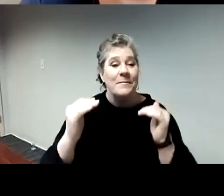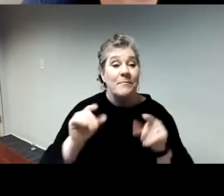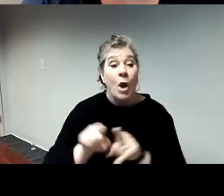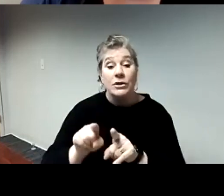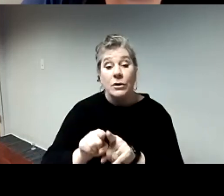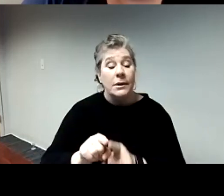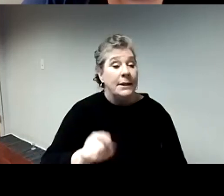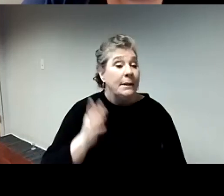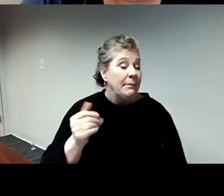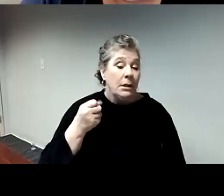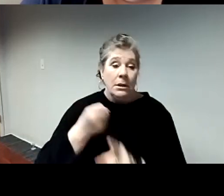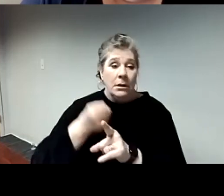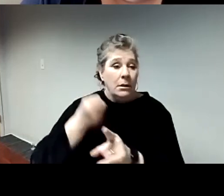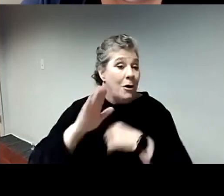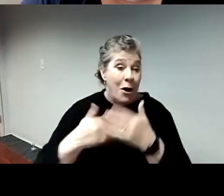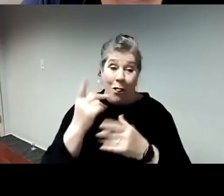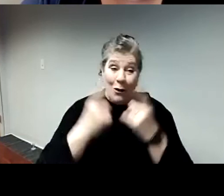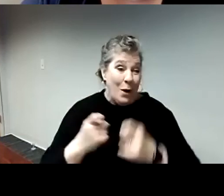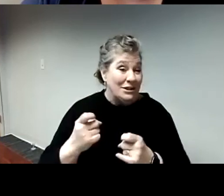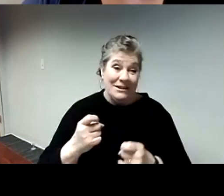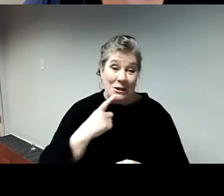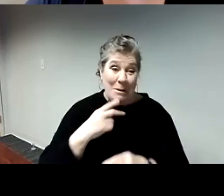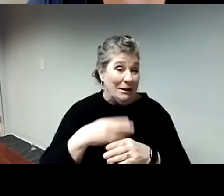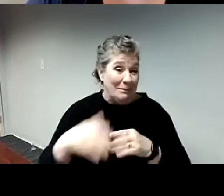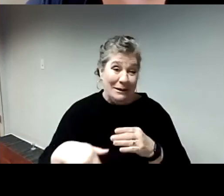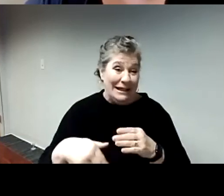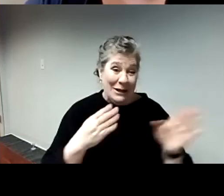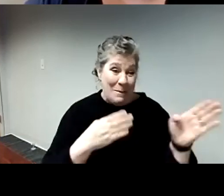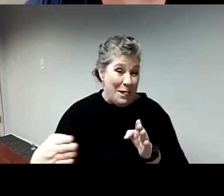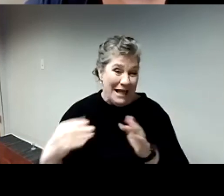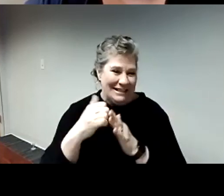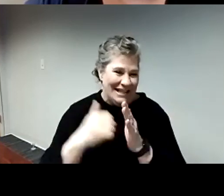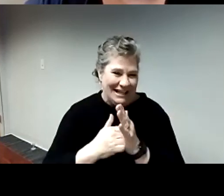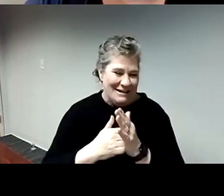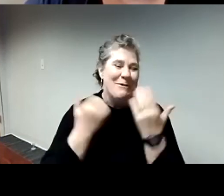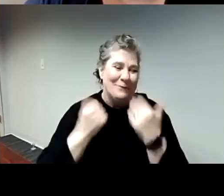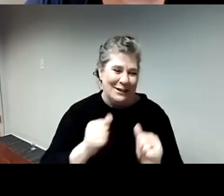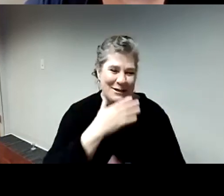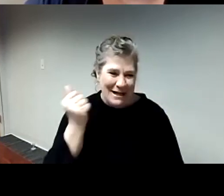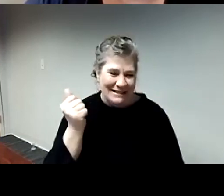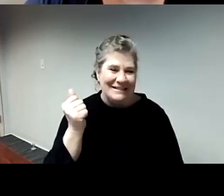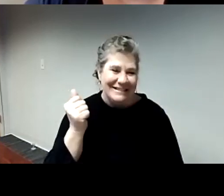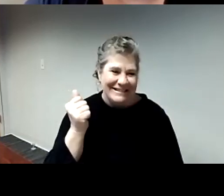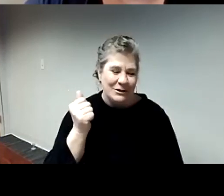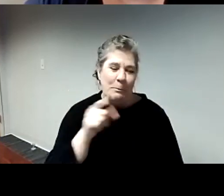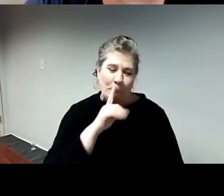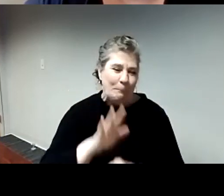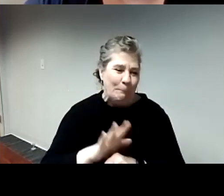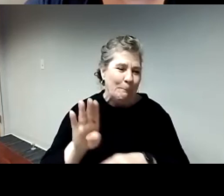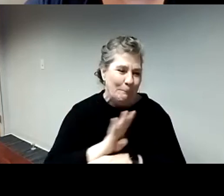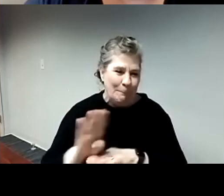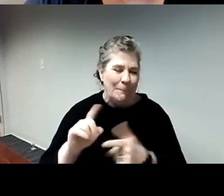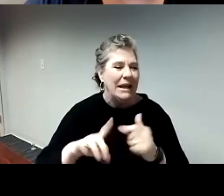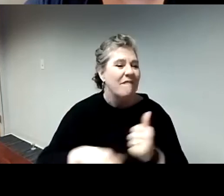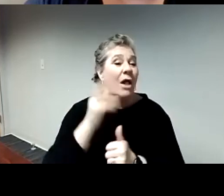We may not get to all the questions or even complete our planned agenda, but we'll do our best to ensure, you know, any